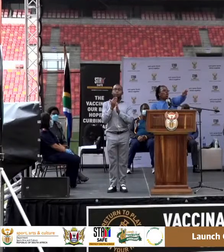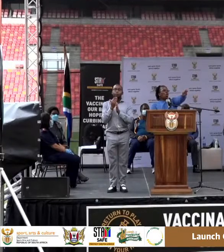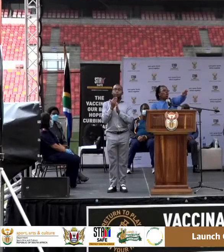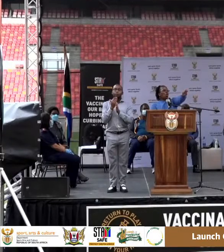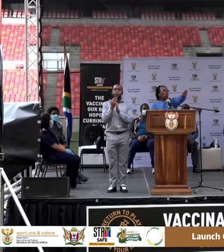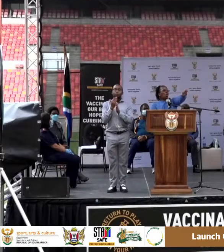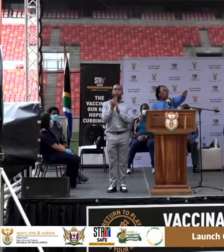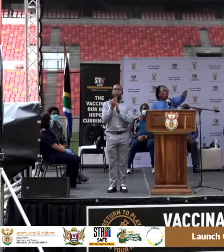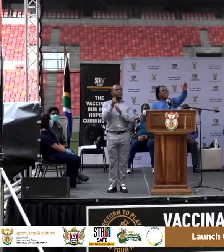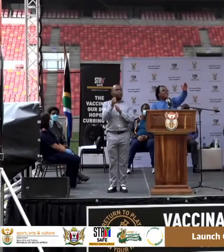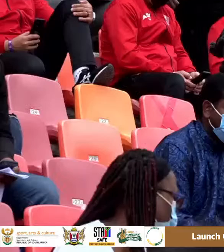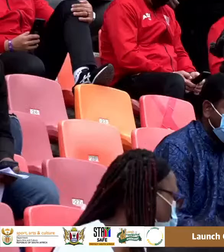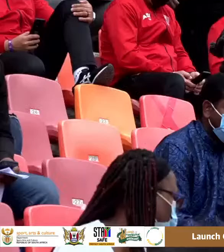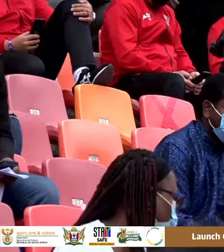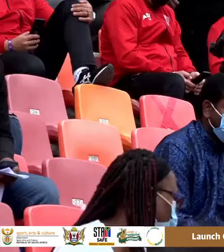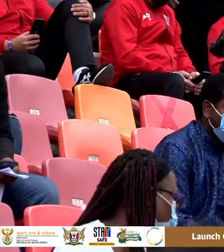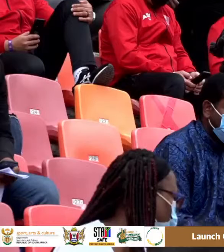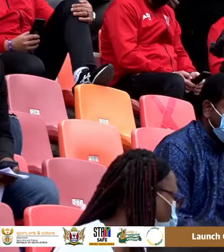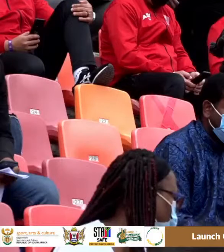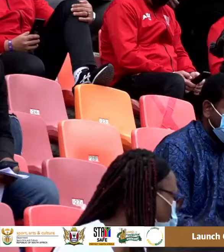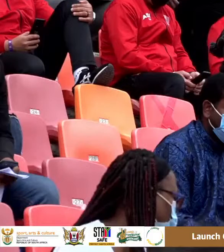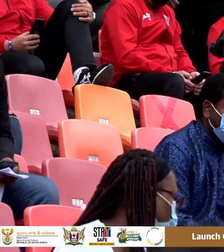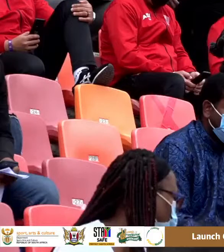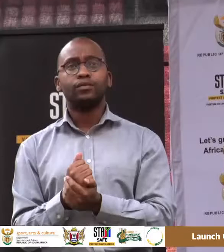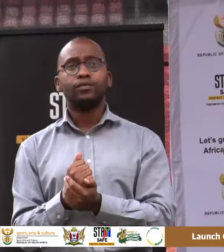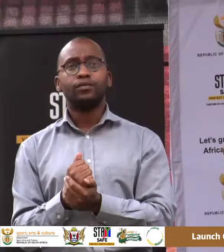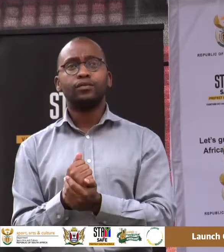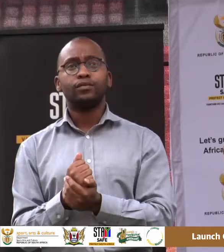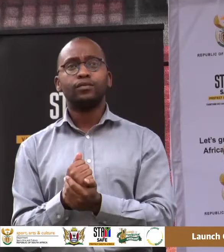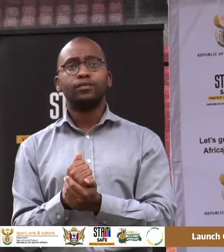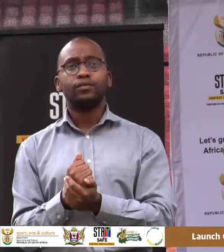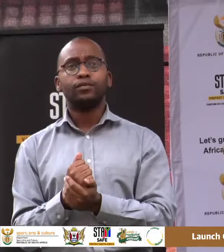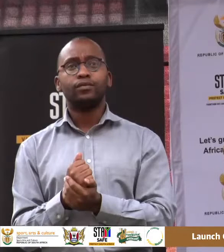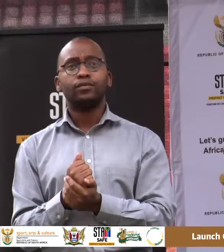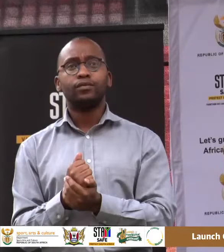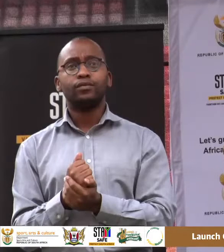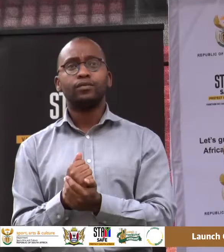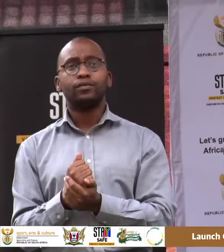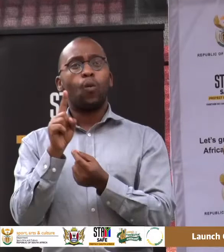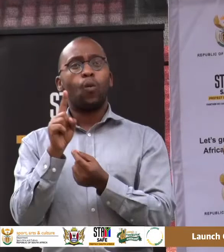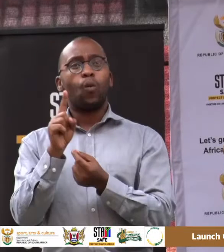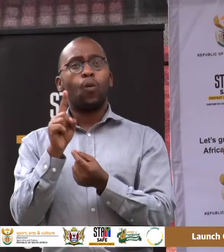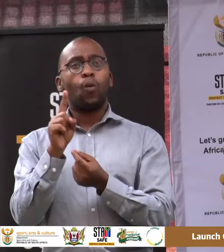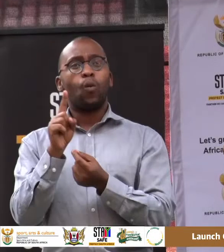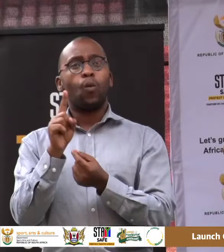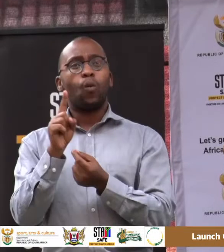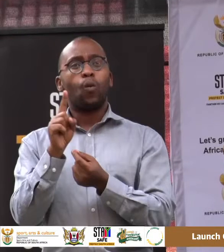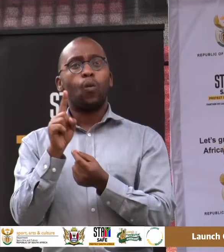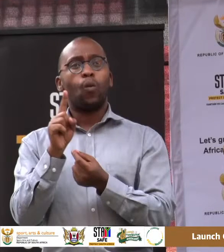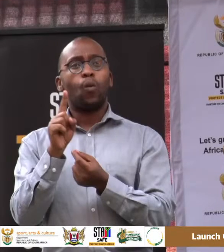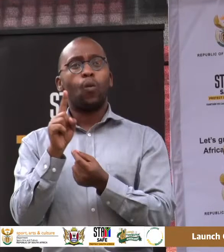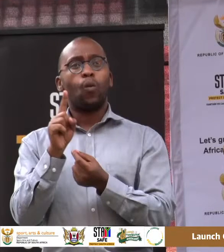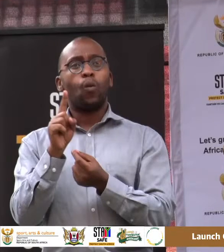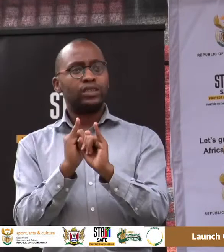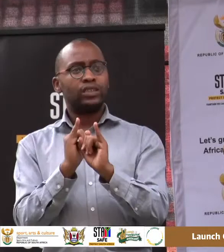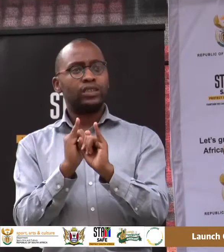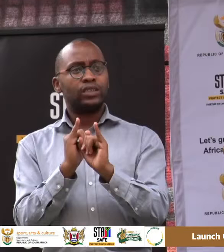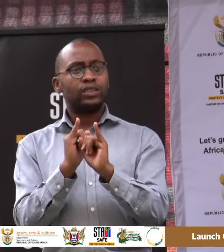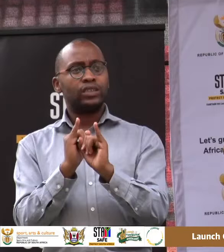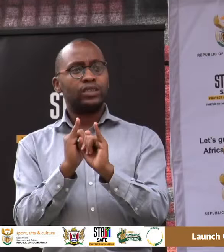It's fine, but let's have a... now going to invite a video that shall be